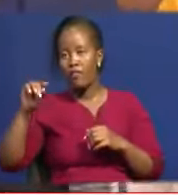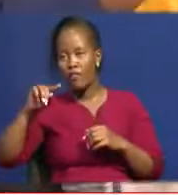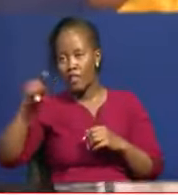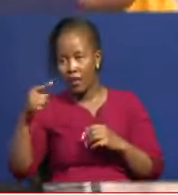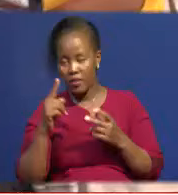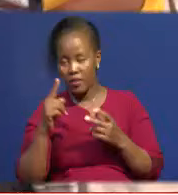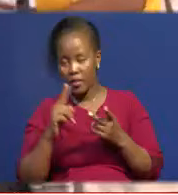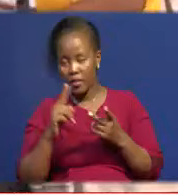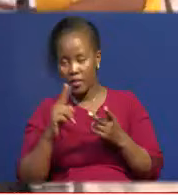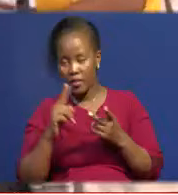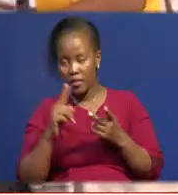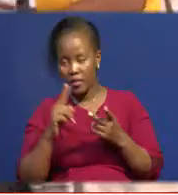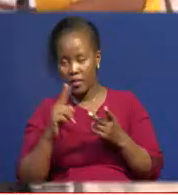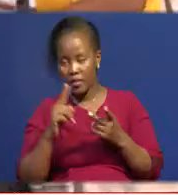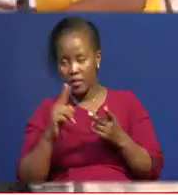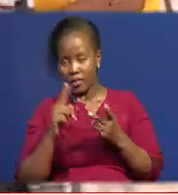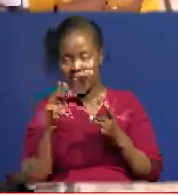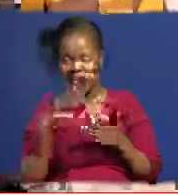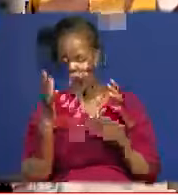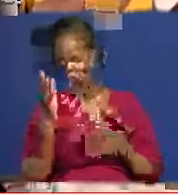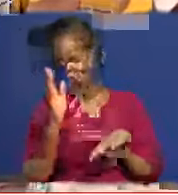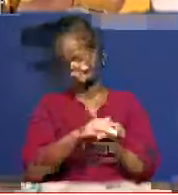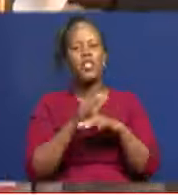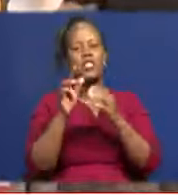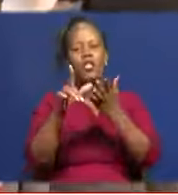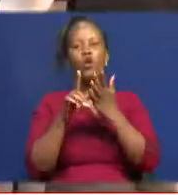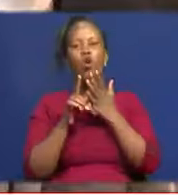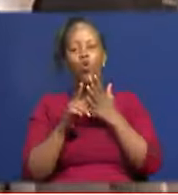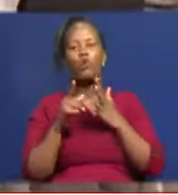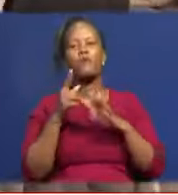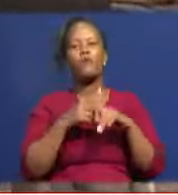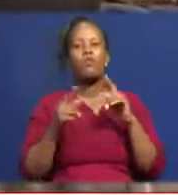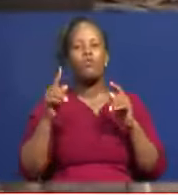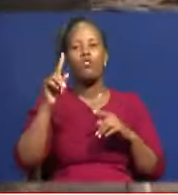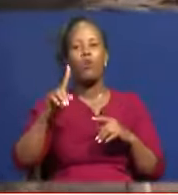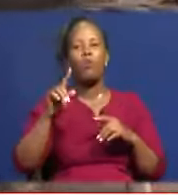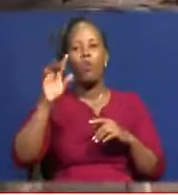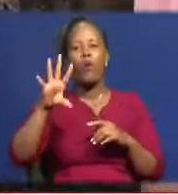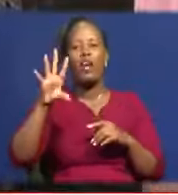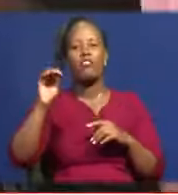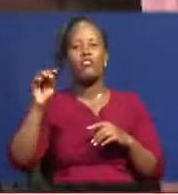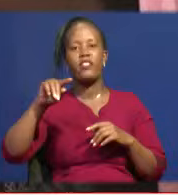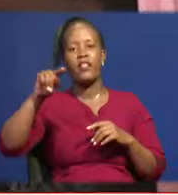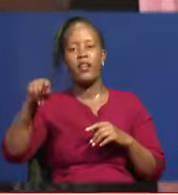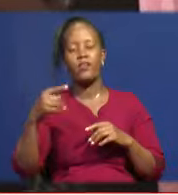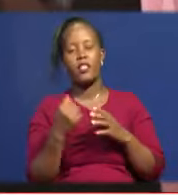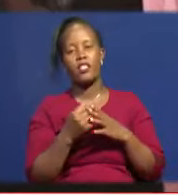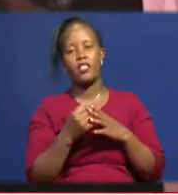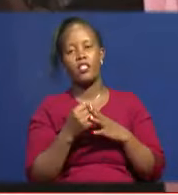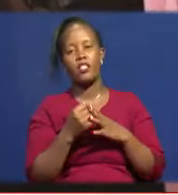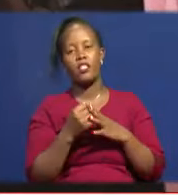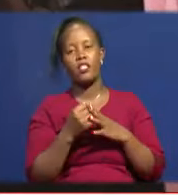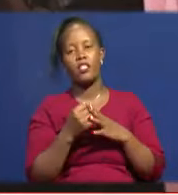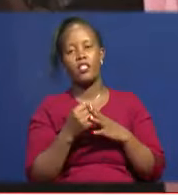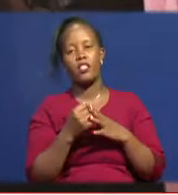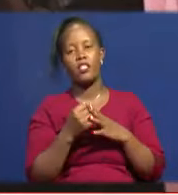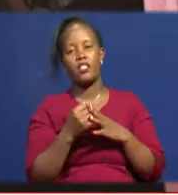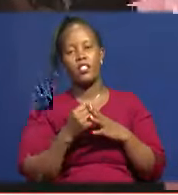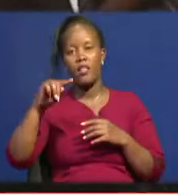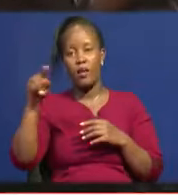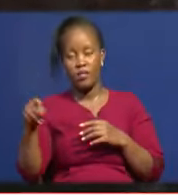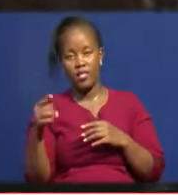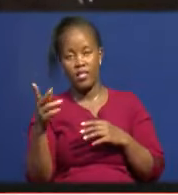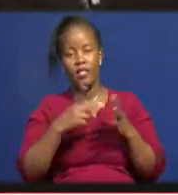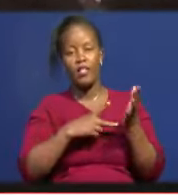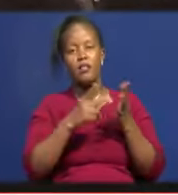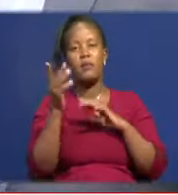small enterprises loans ranging from 150,000 to 250,000 shillings